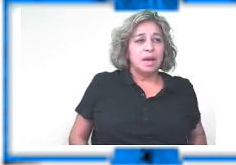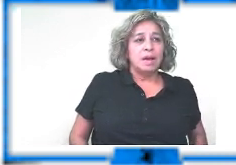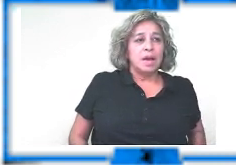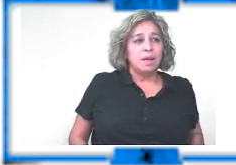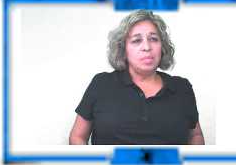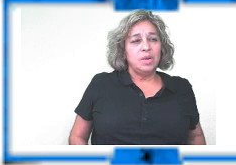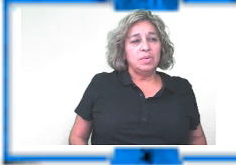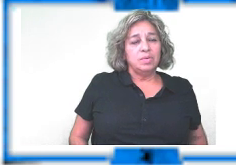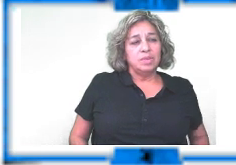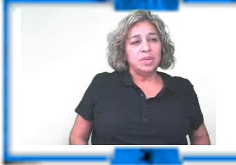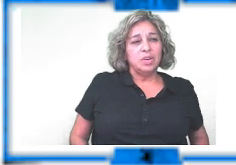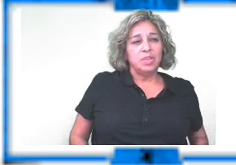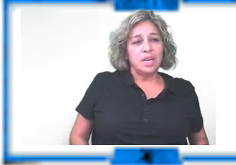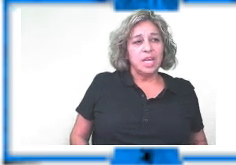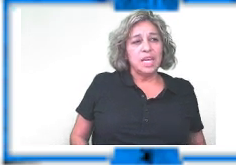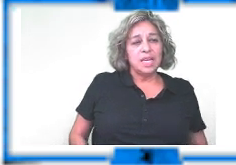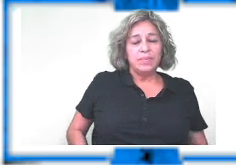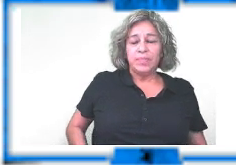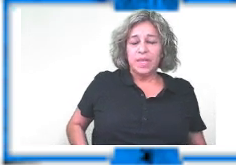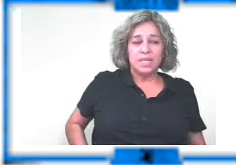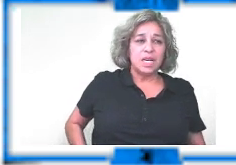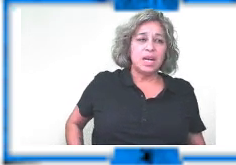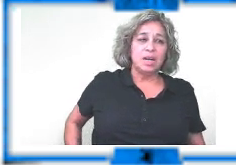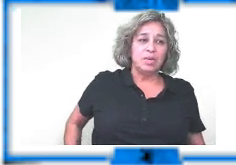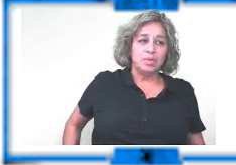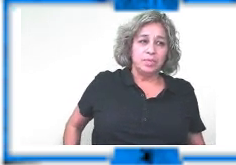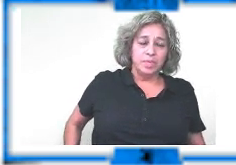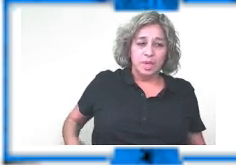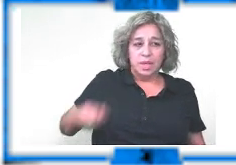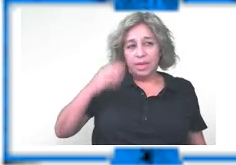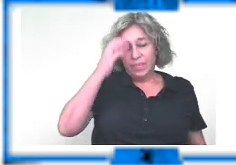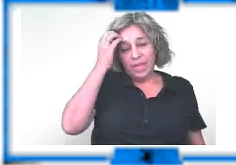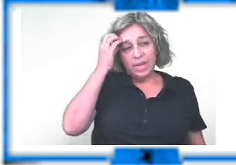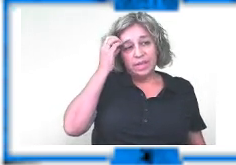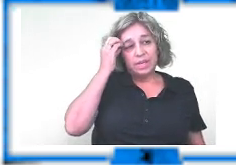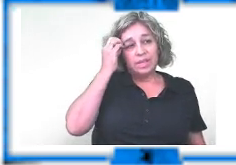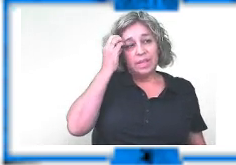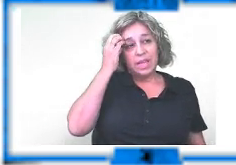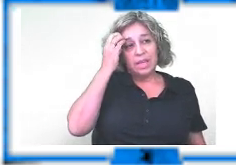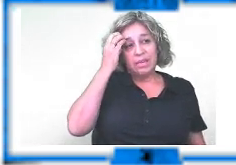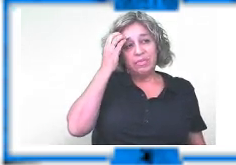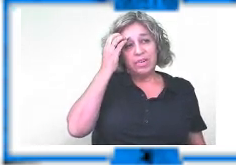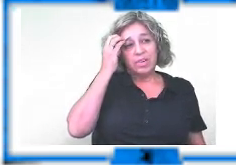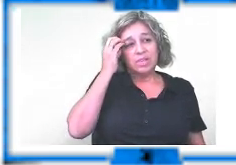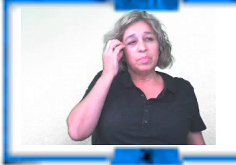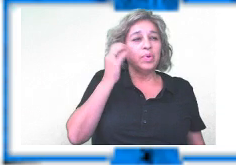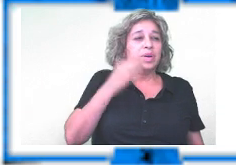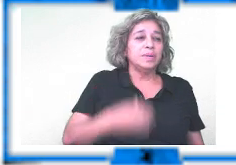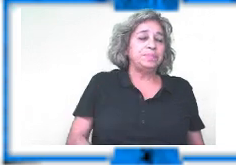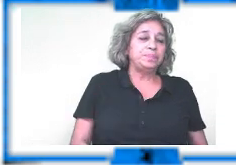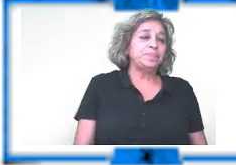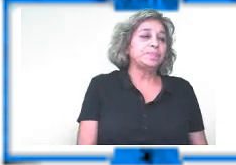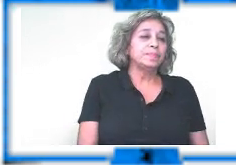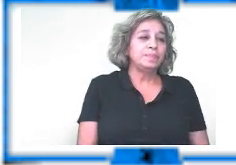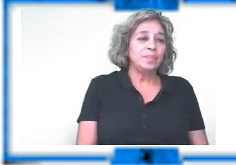Let AMLO know that he is not alone. And thank you for your